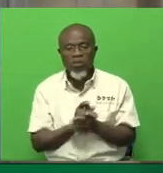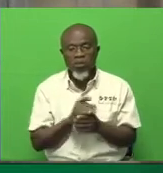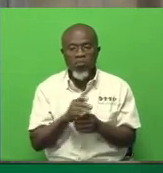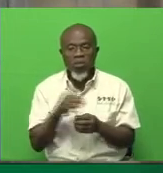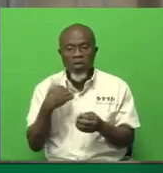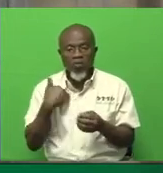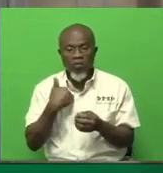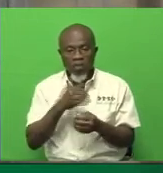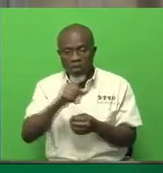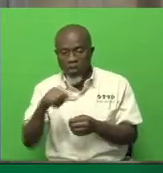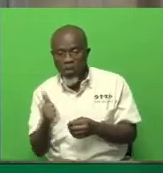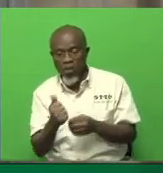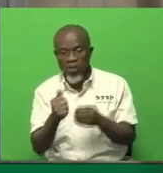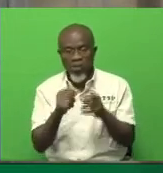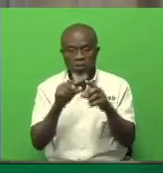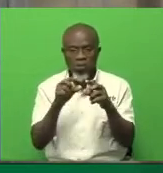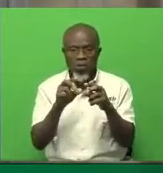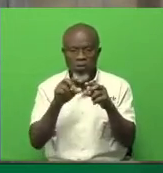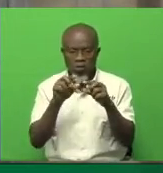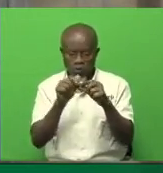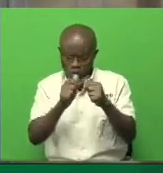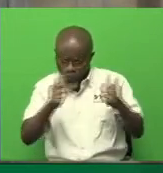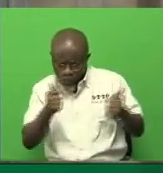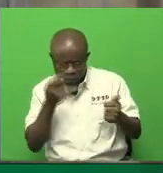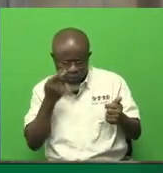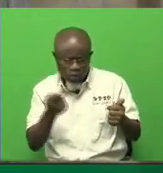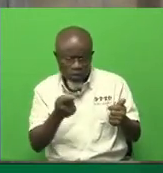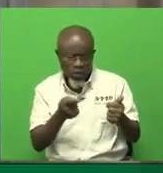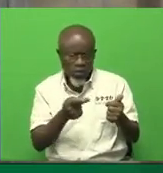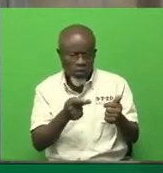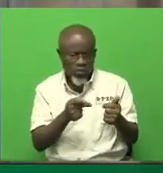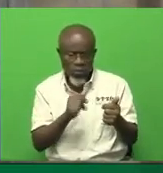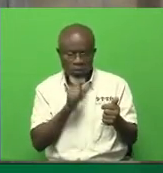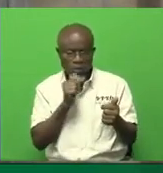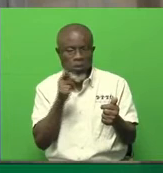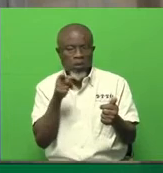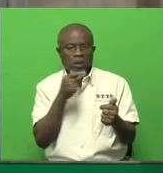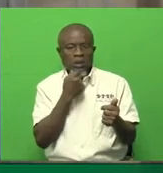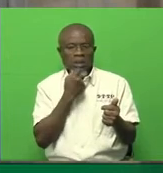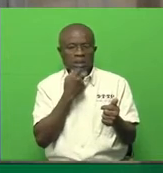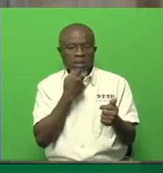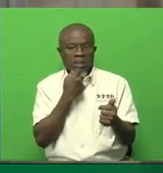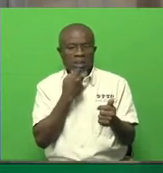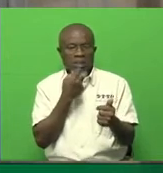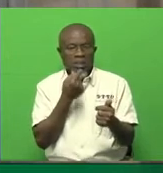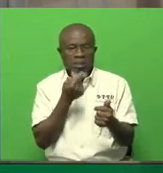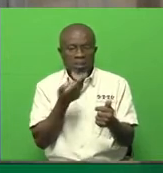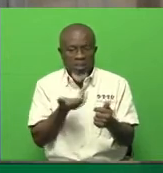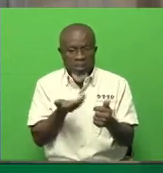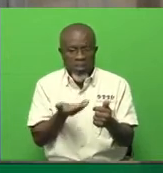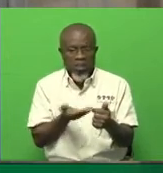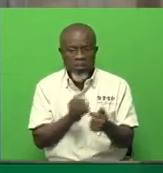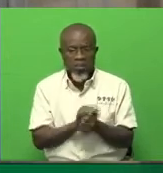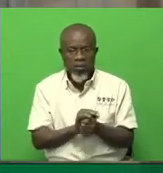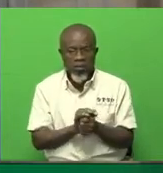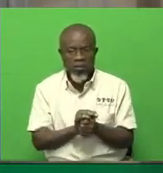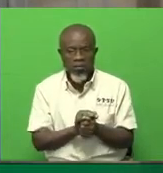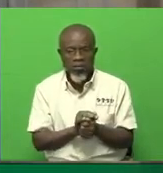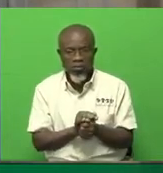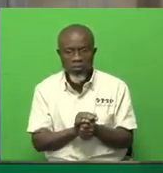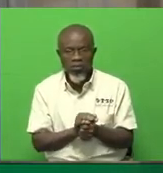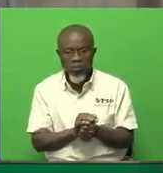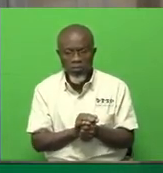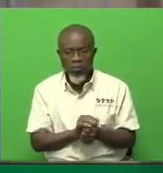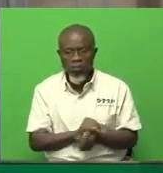in another hospital but smartly he did not reveal his identity otherwise he may have been rotated